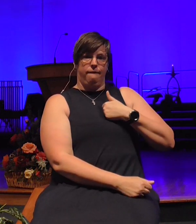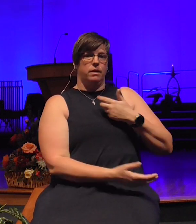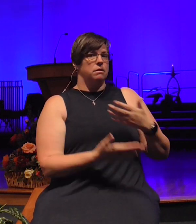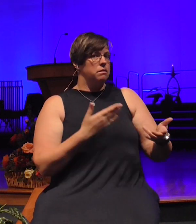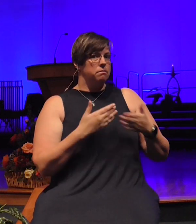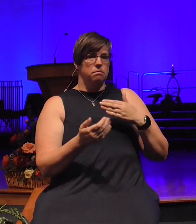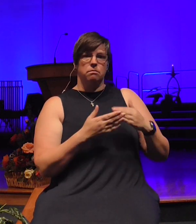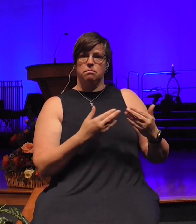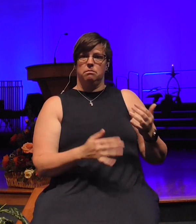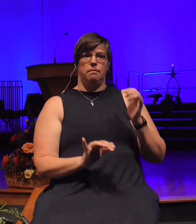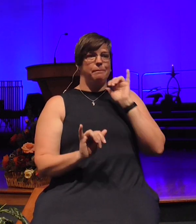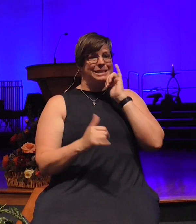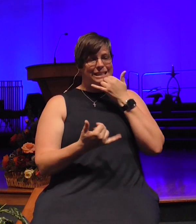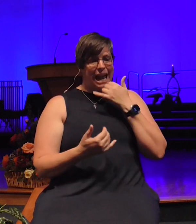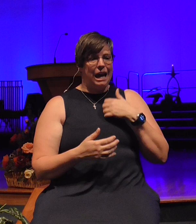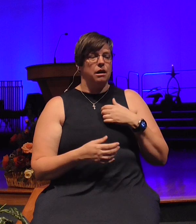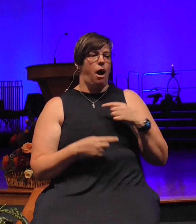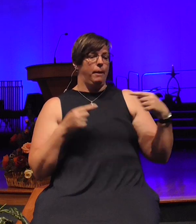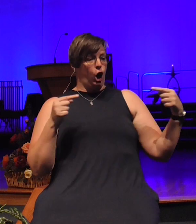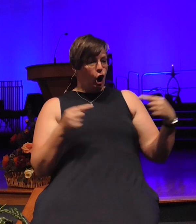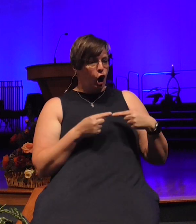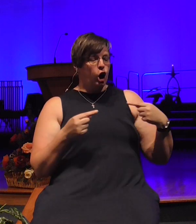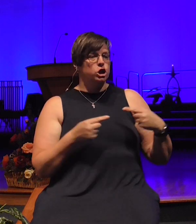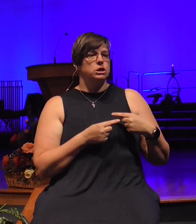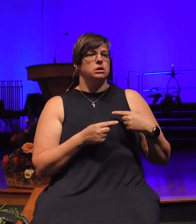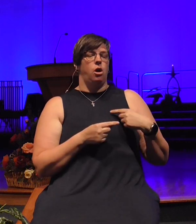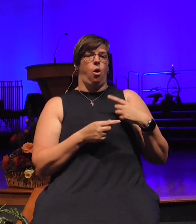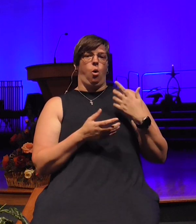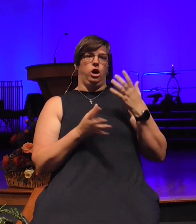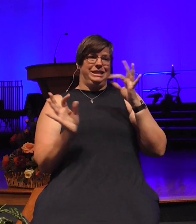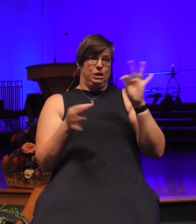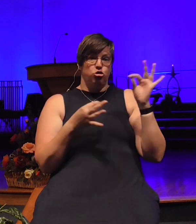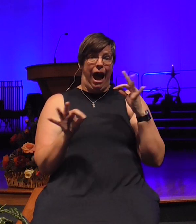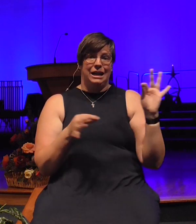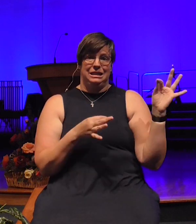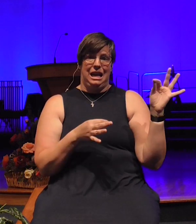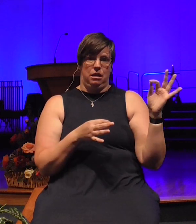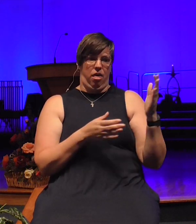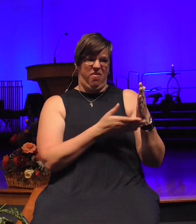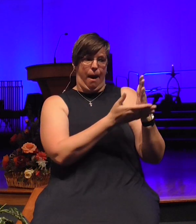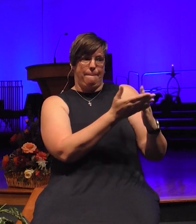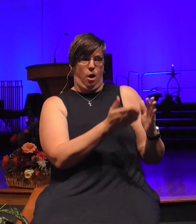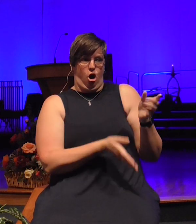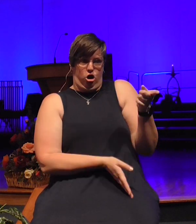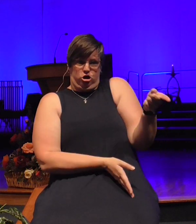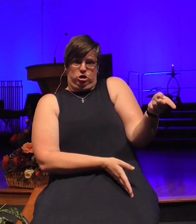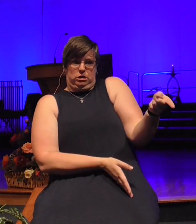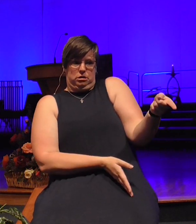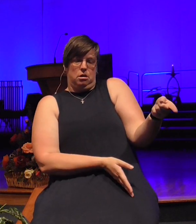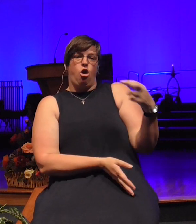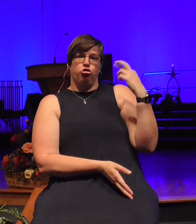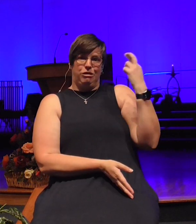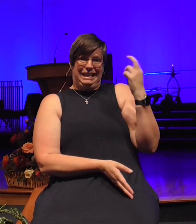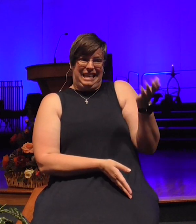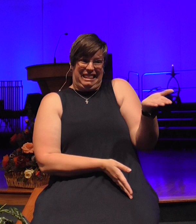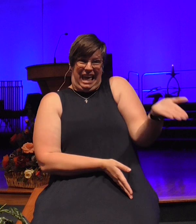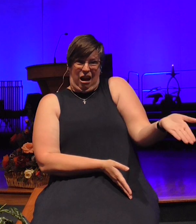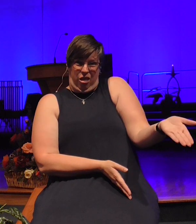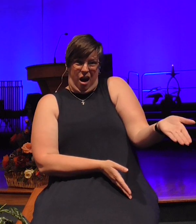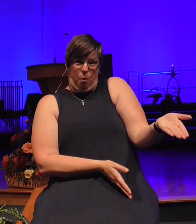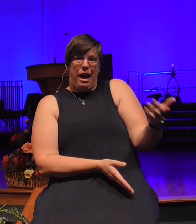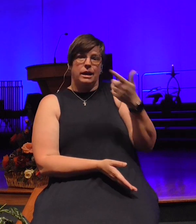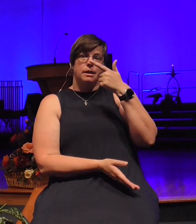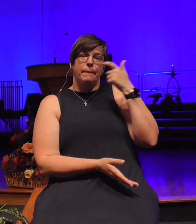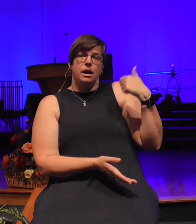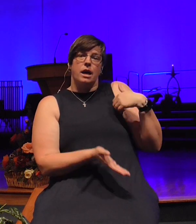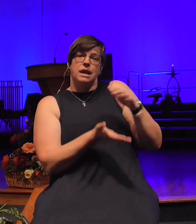hurt, distracted, disconnected they may be, realizing the only reason they are that way is